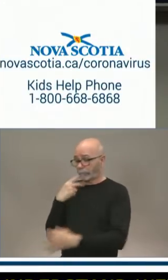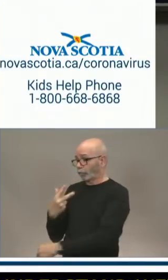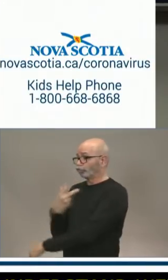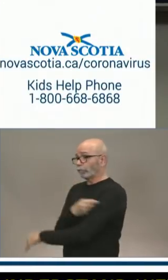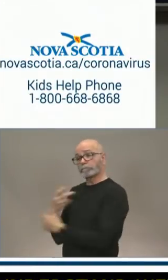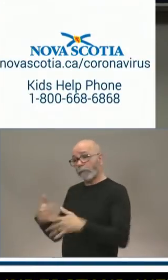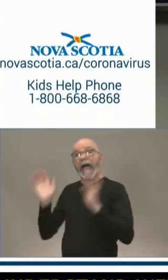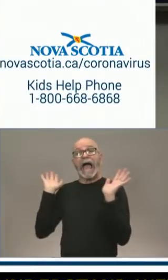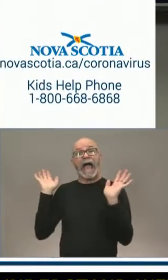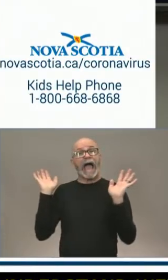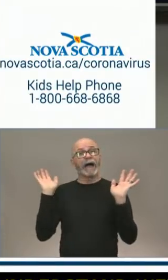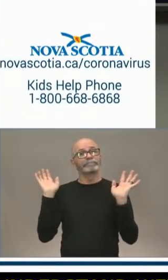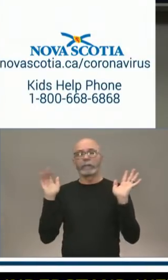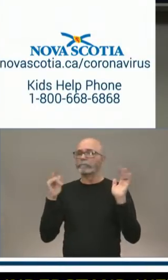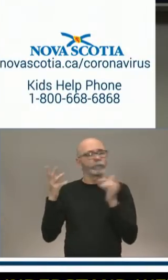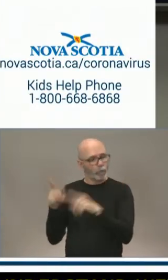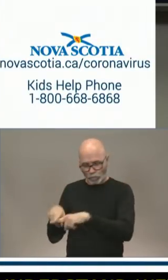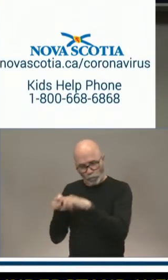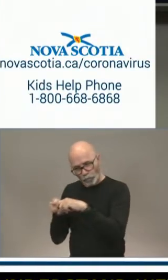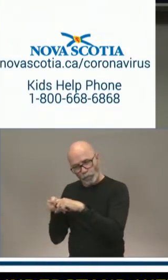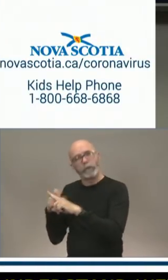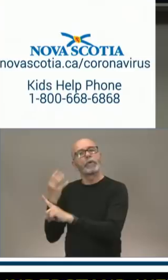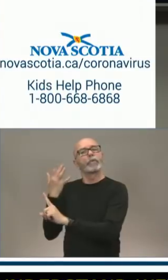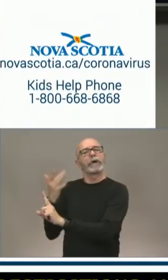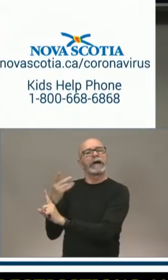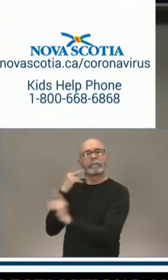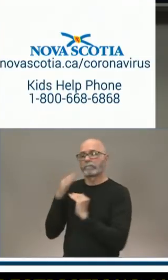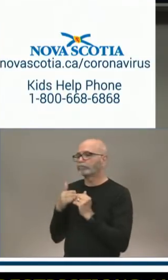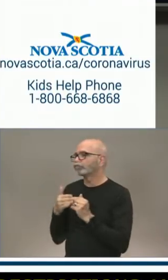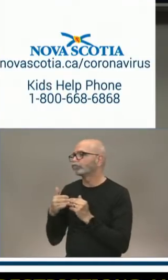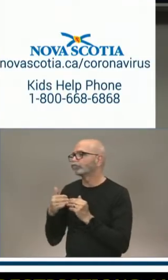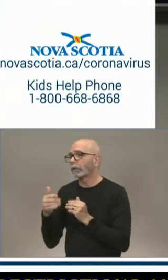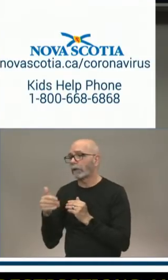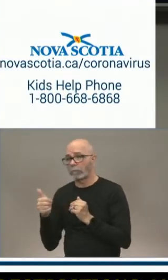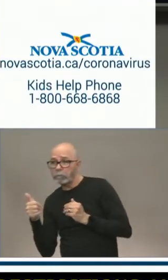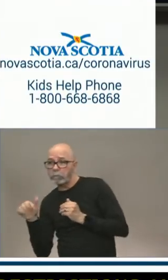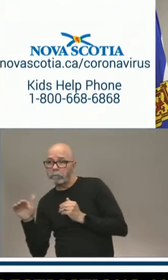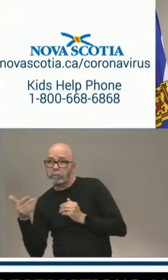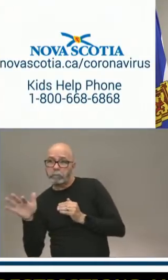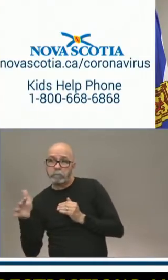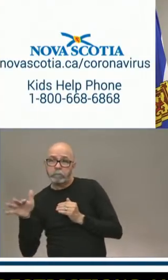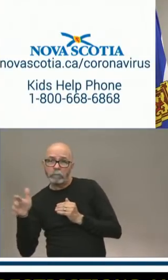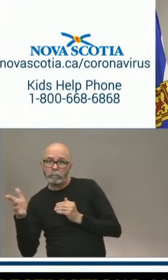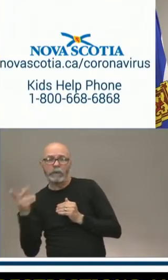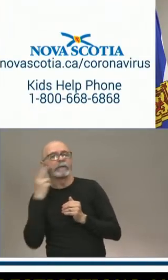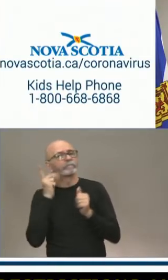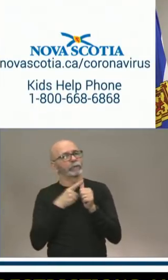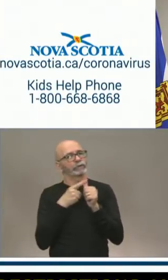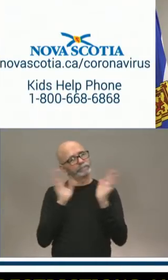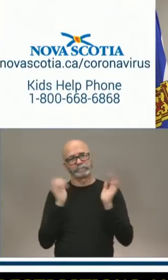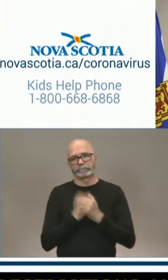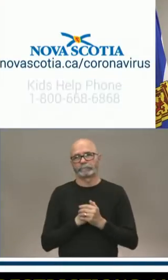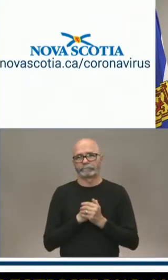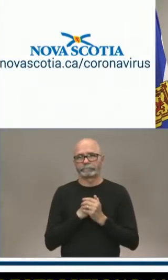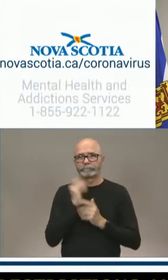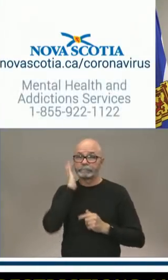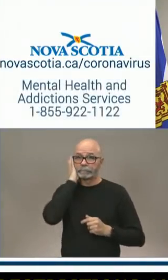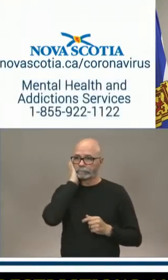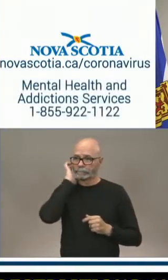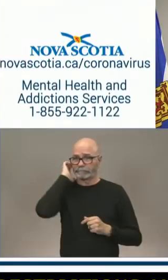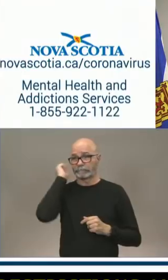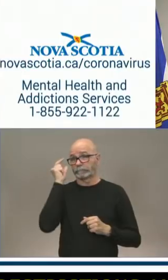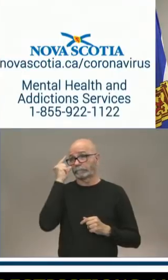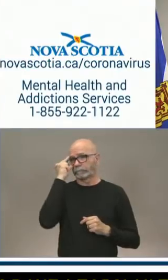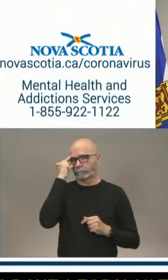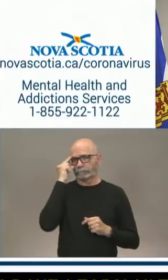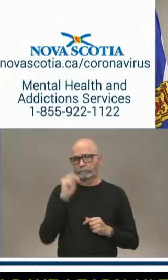ultimate impact of having people, large numbers of people vaccinated. Go ahead, Alicia, with your follow-up. And just in terms of AstraZeneca, I know that you